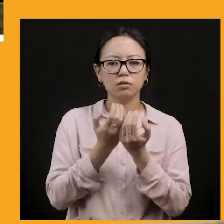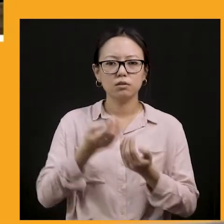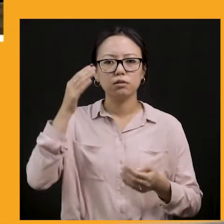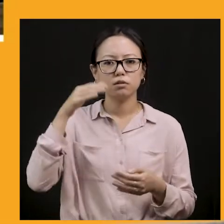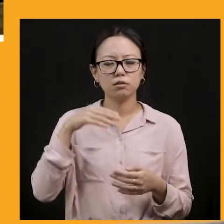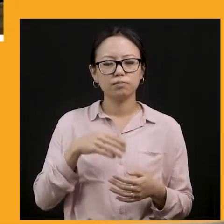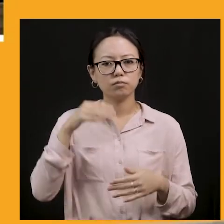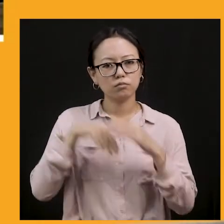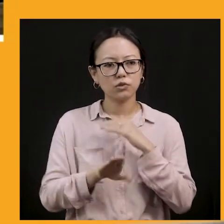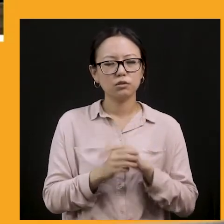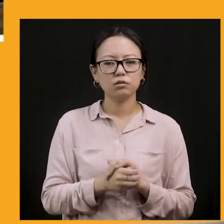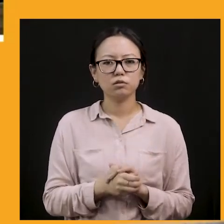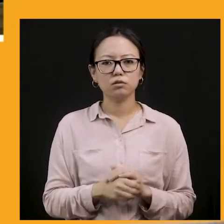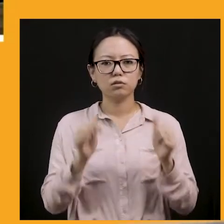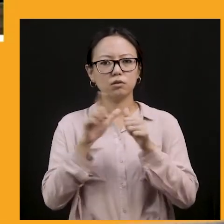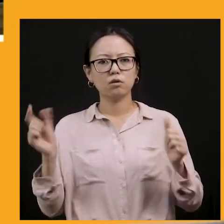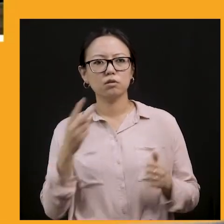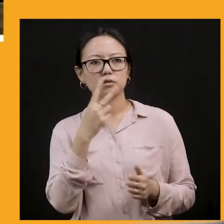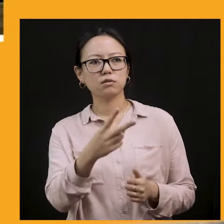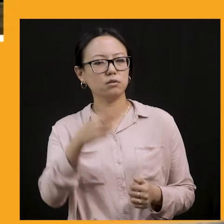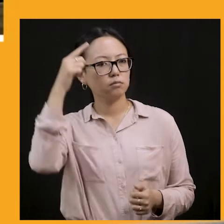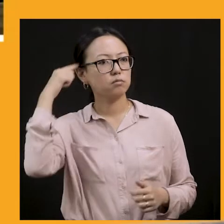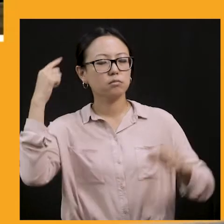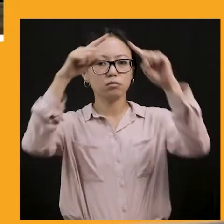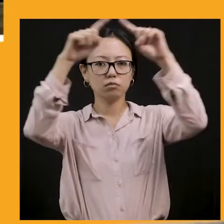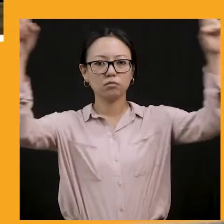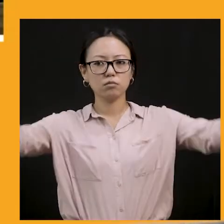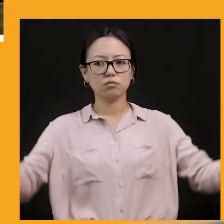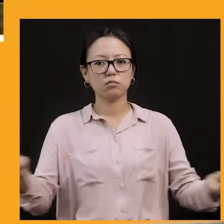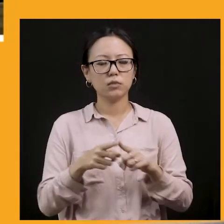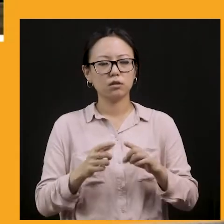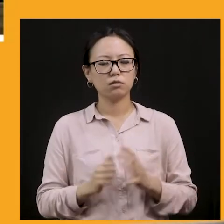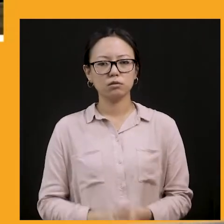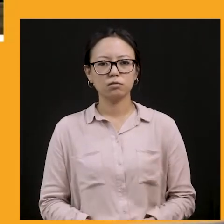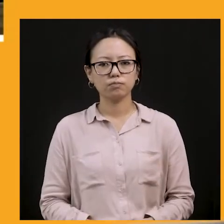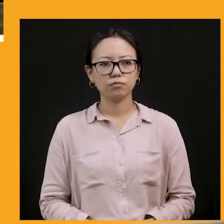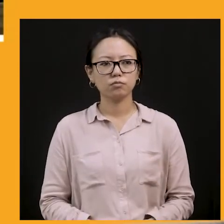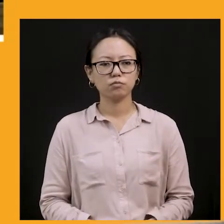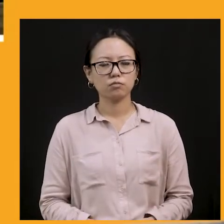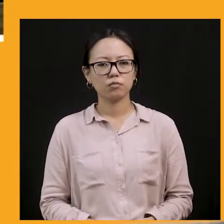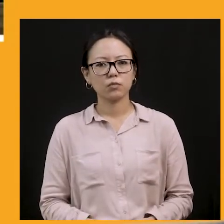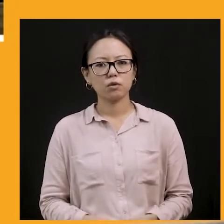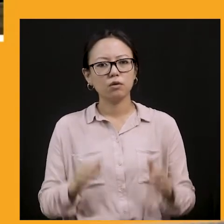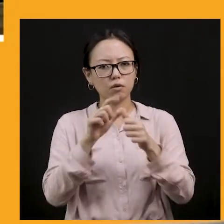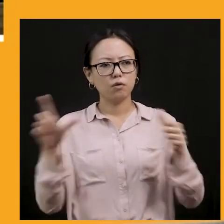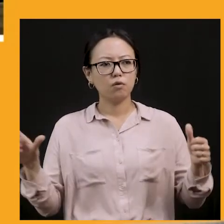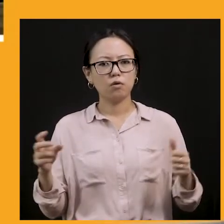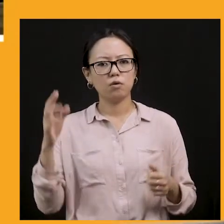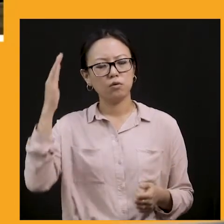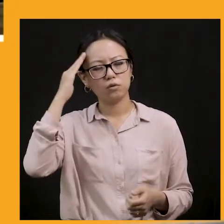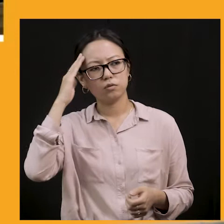wrong? So this is a blackboard. You're all familiar with this blackboard,